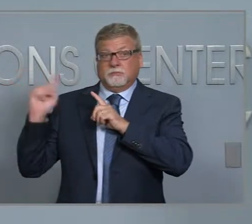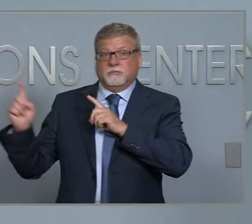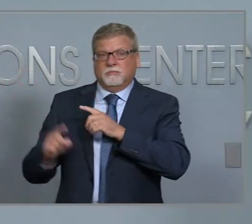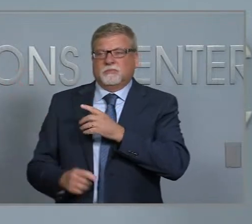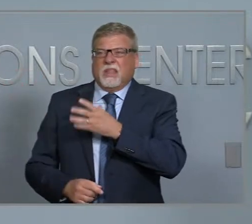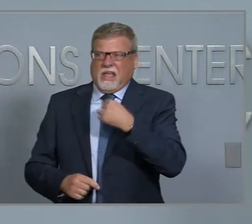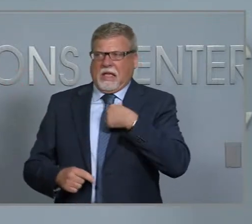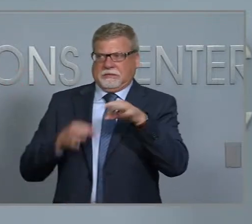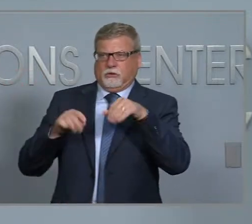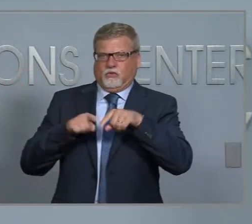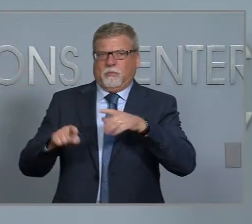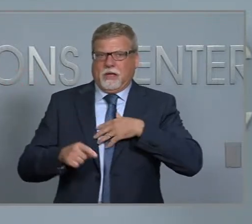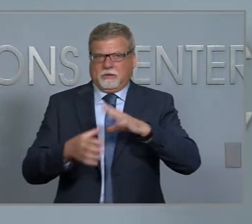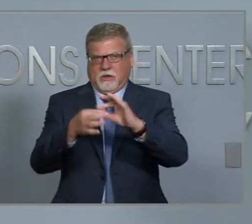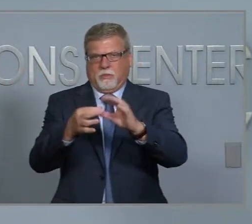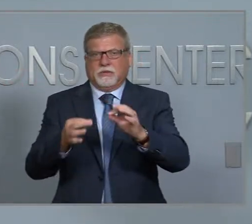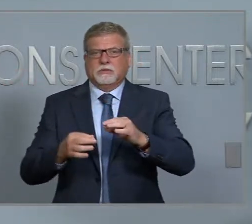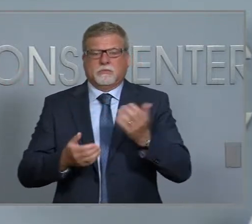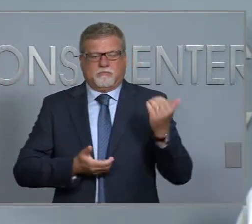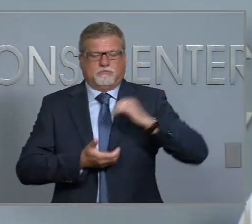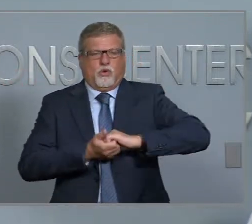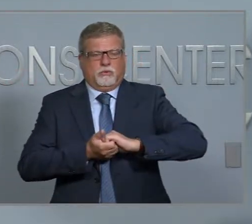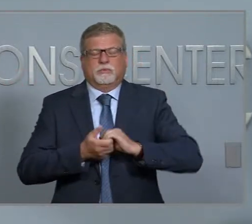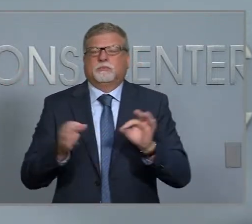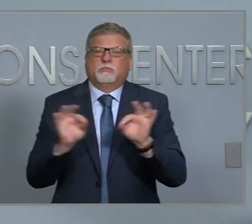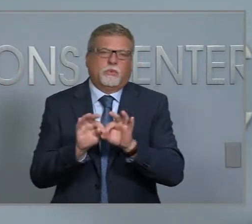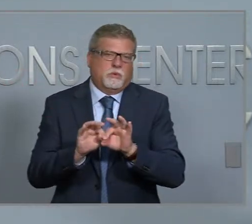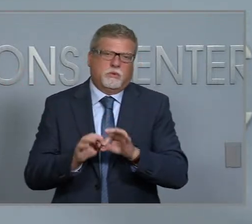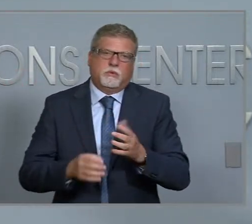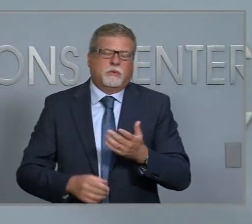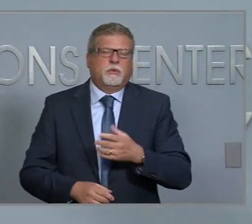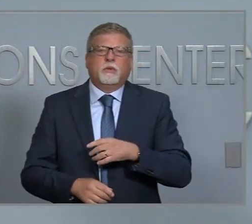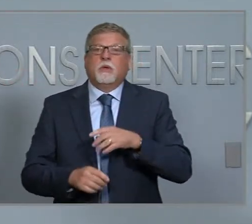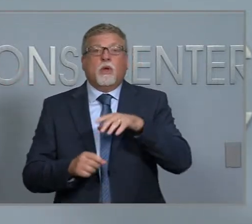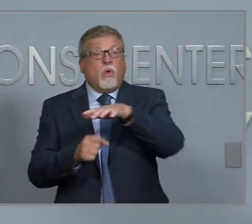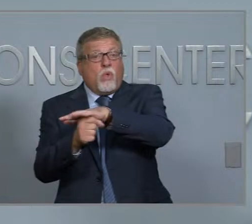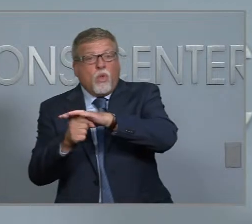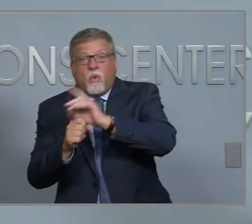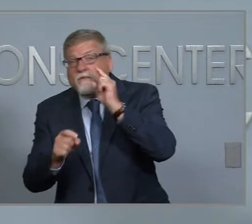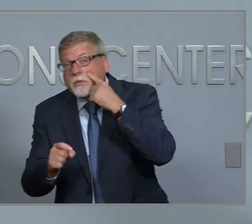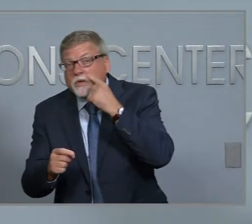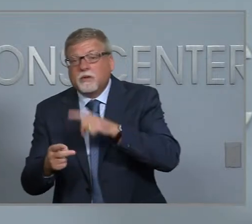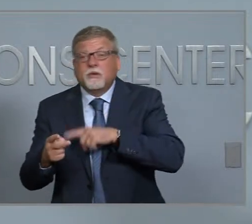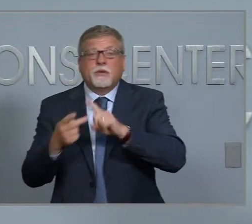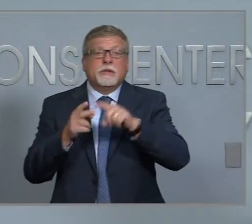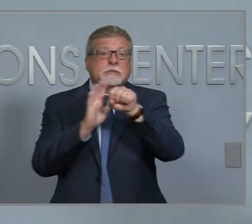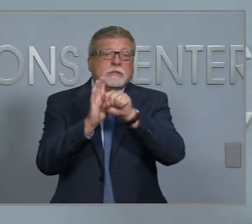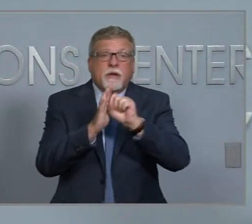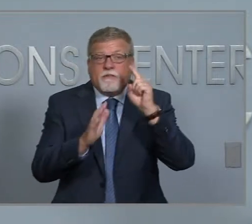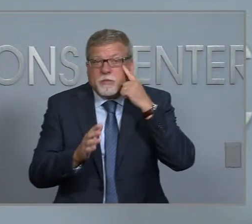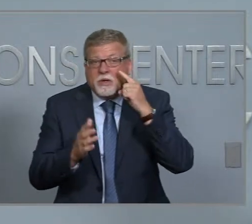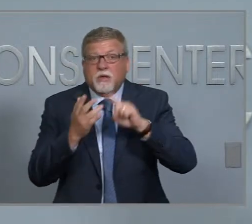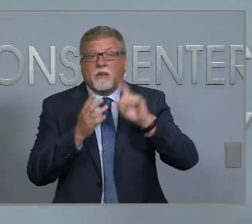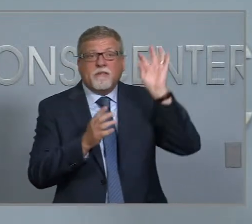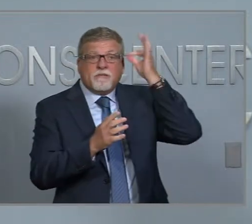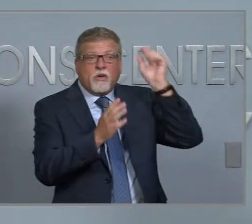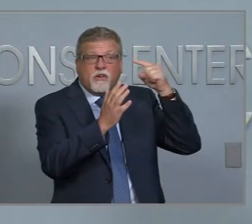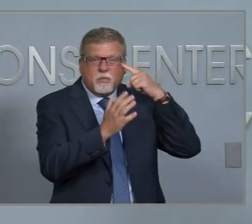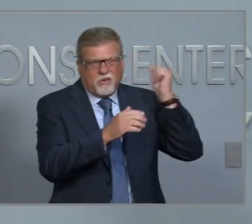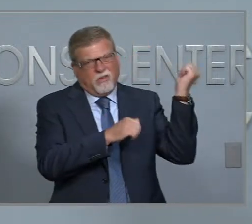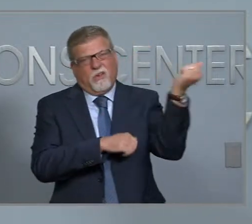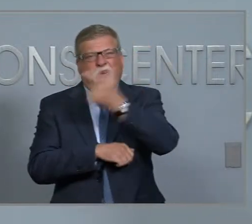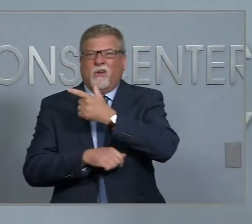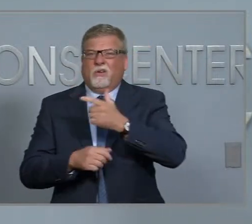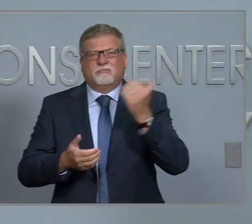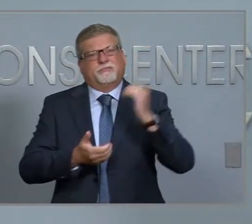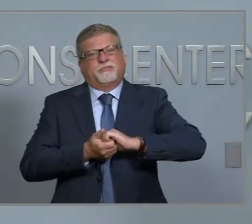partnership early in an event is what's going to be critical, whether we're talking about with our local jurisdictions, our state agencies, or our federal partners to include FEMA.